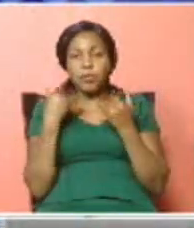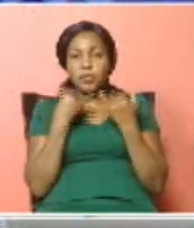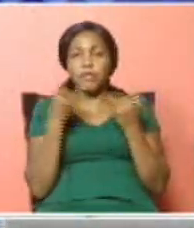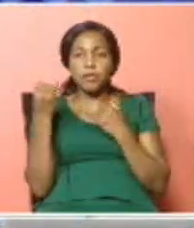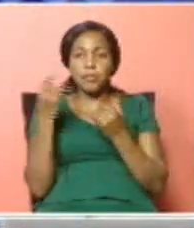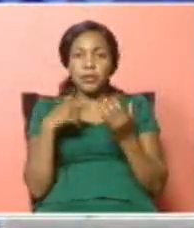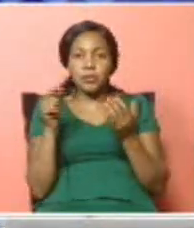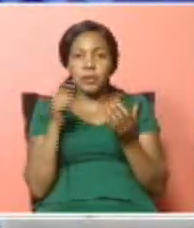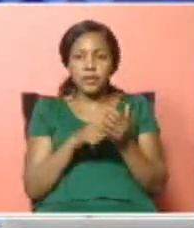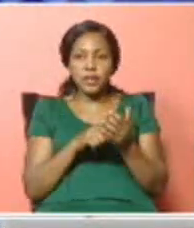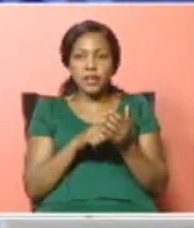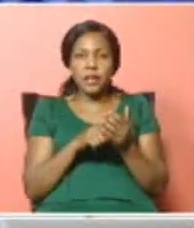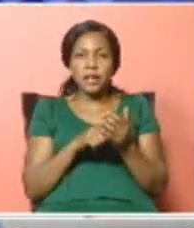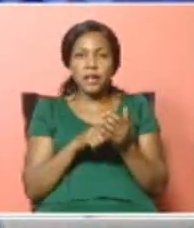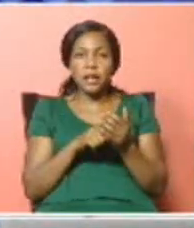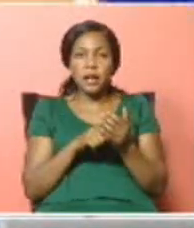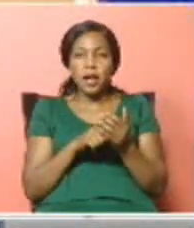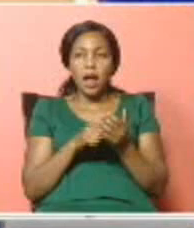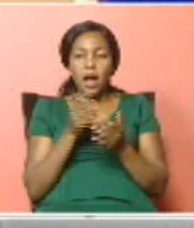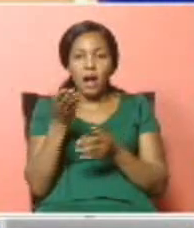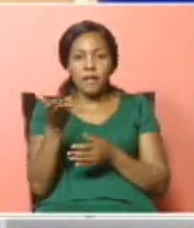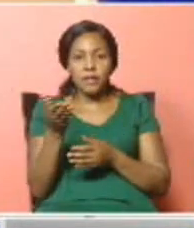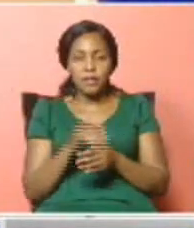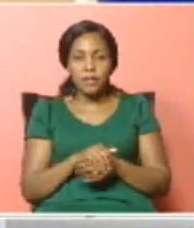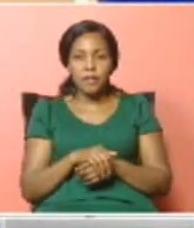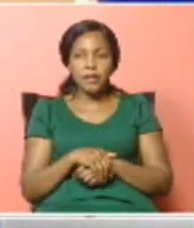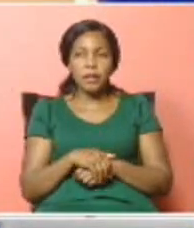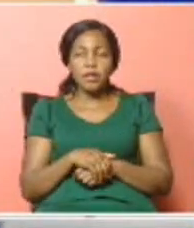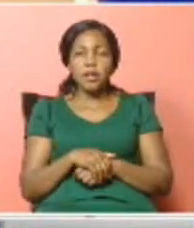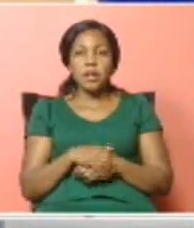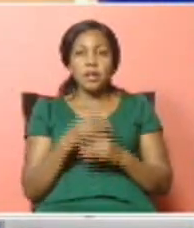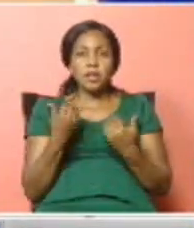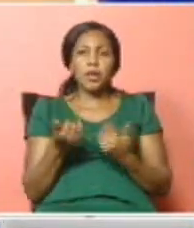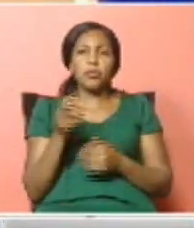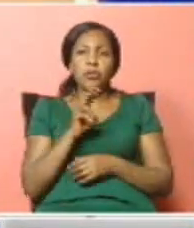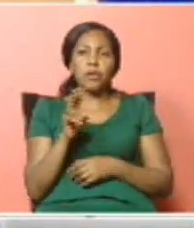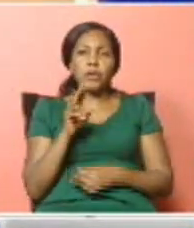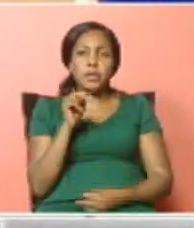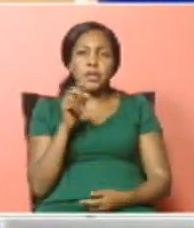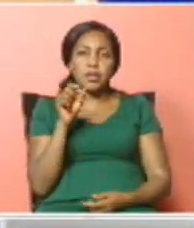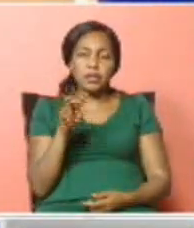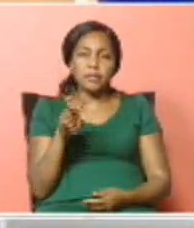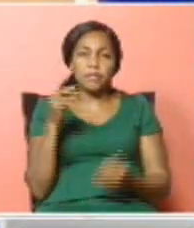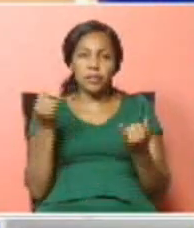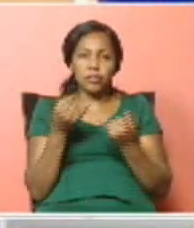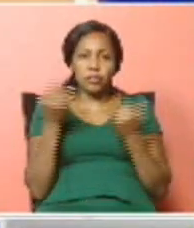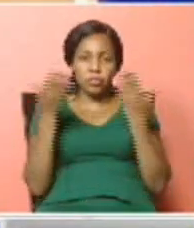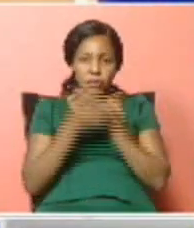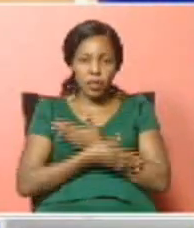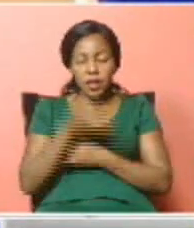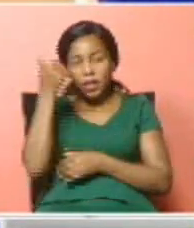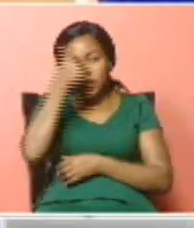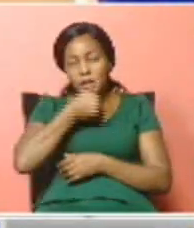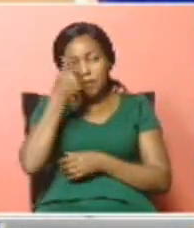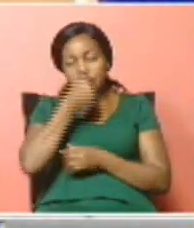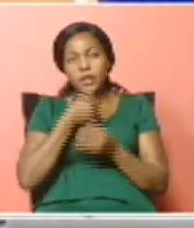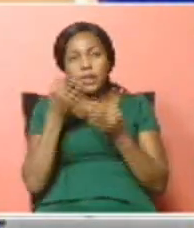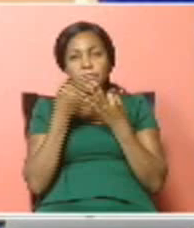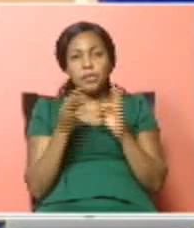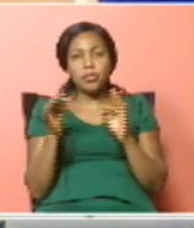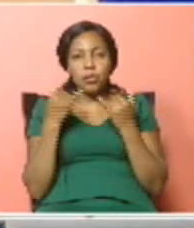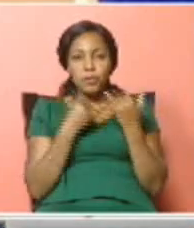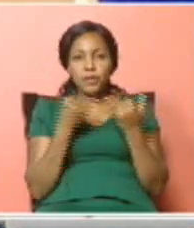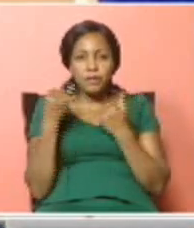Centre joining us tonight. Flavia, take it away. You're still watching NTV tonight. The Africa Freedom of Information Center,